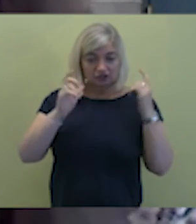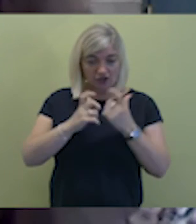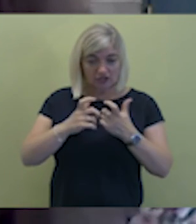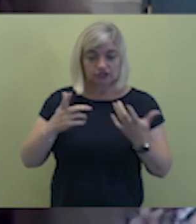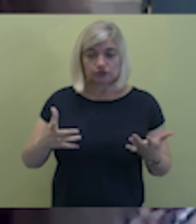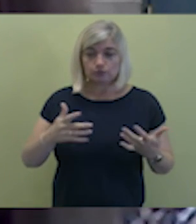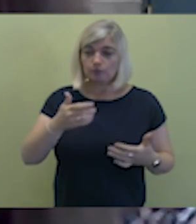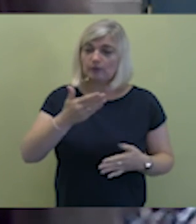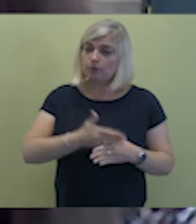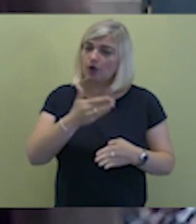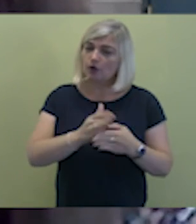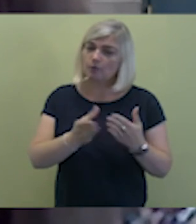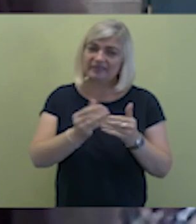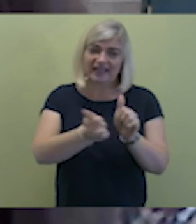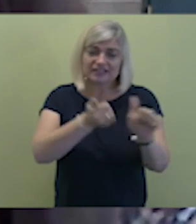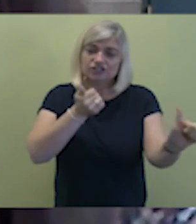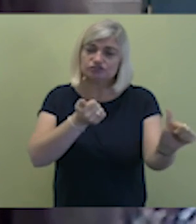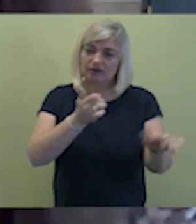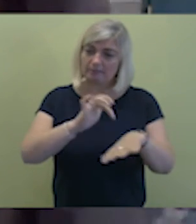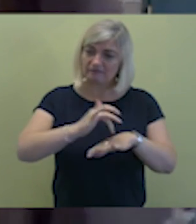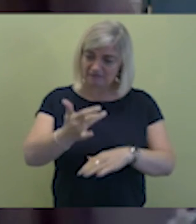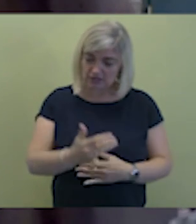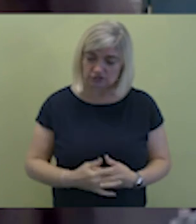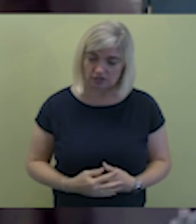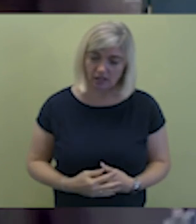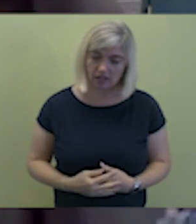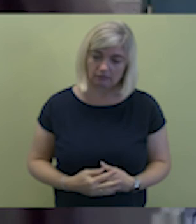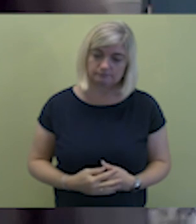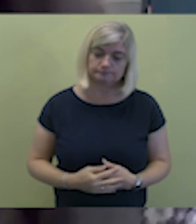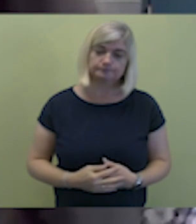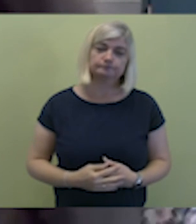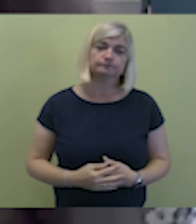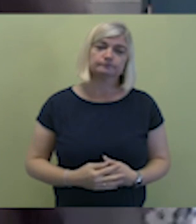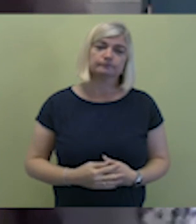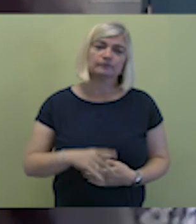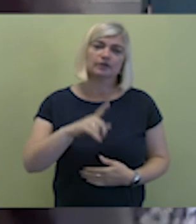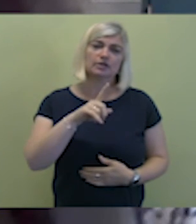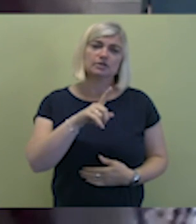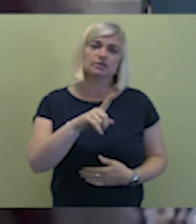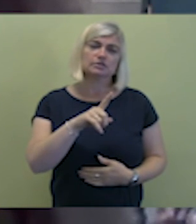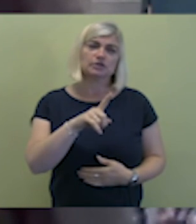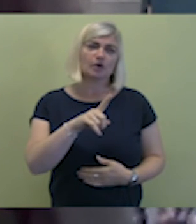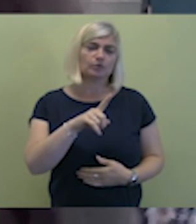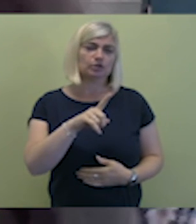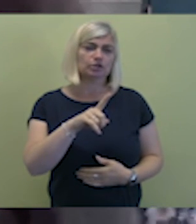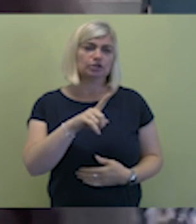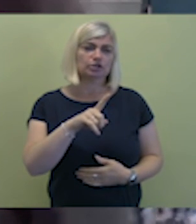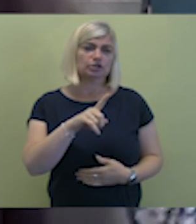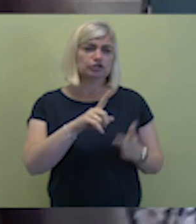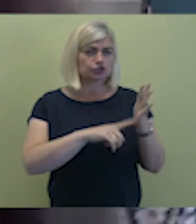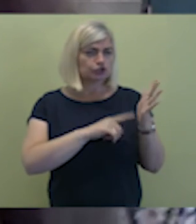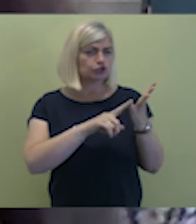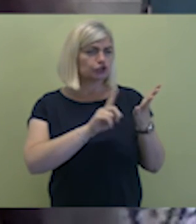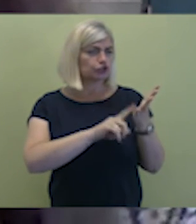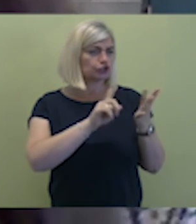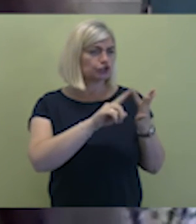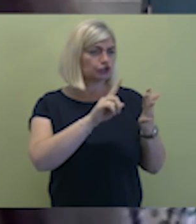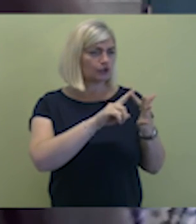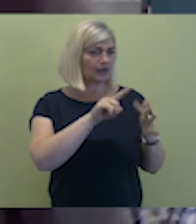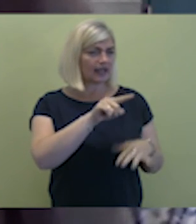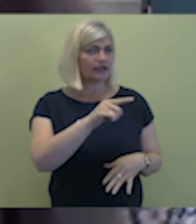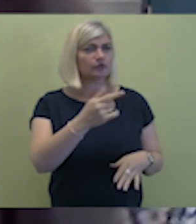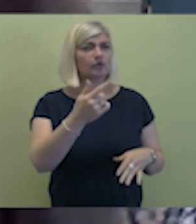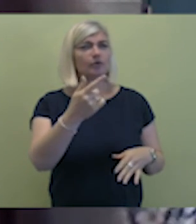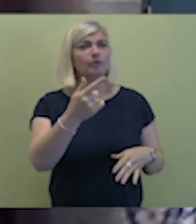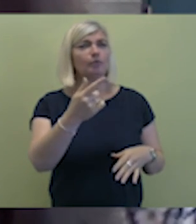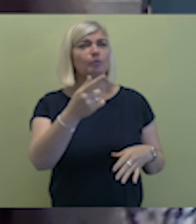about working with industry professionals and making sure that our courses align to the jobs market. So Julie, what sort of